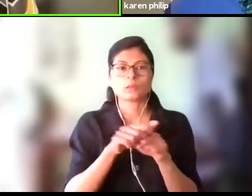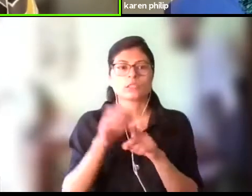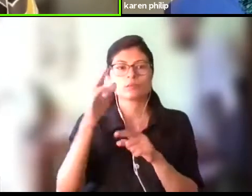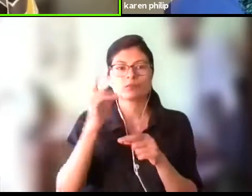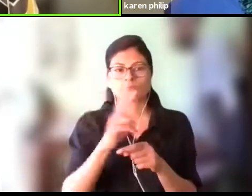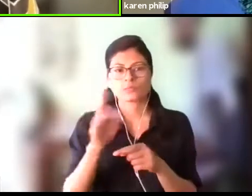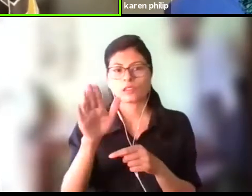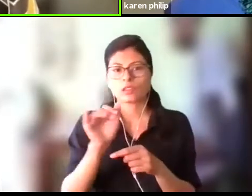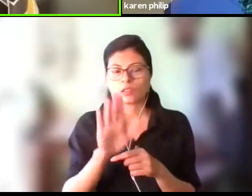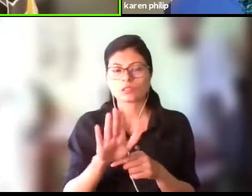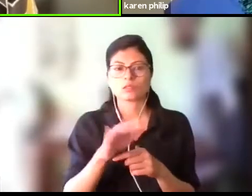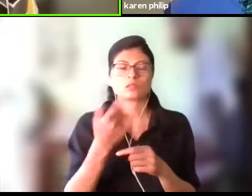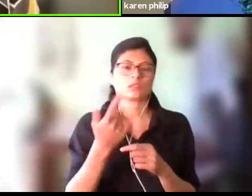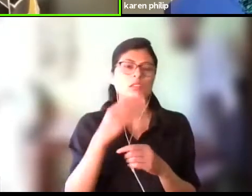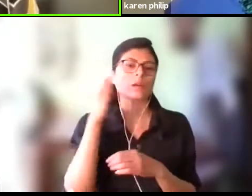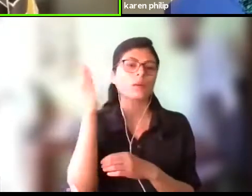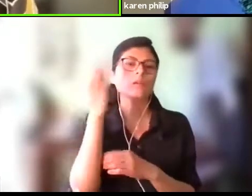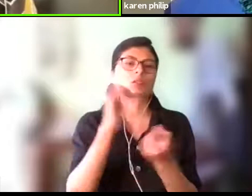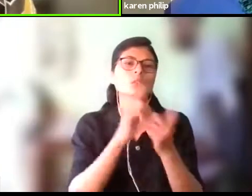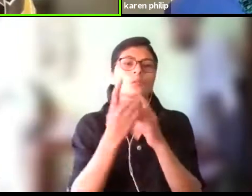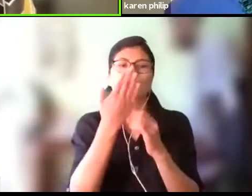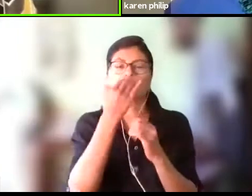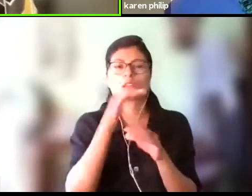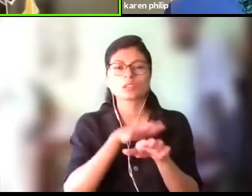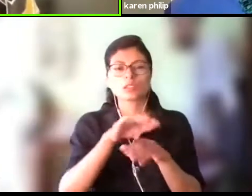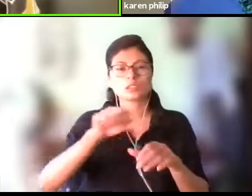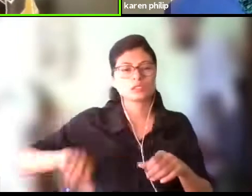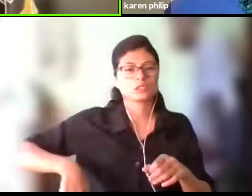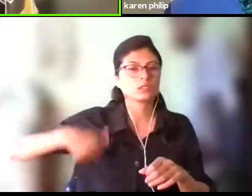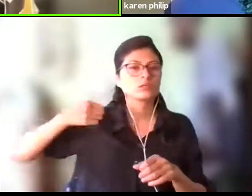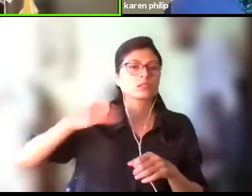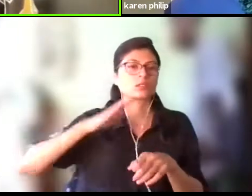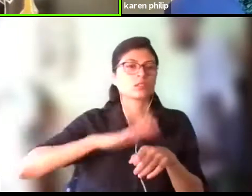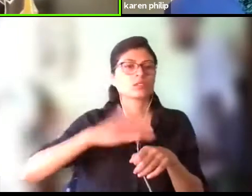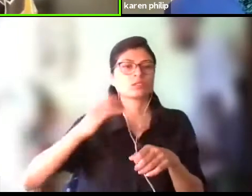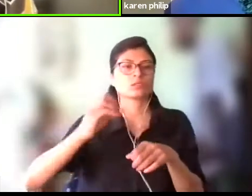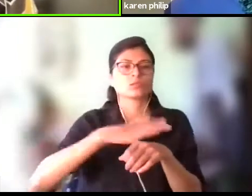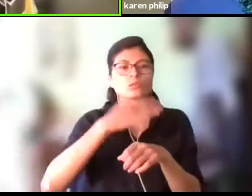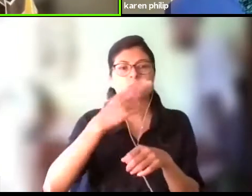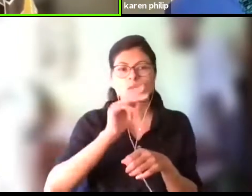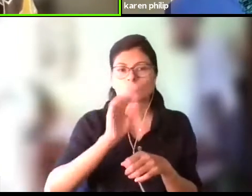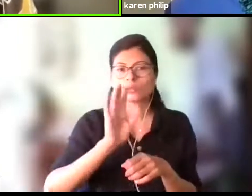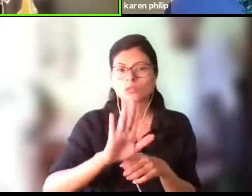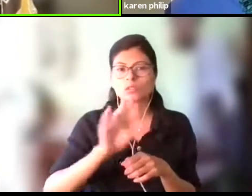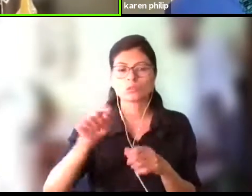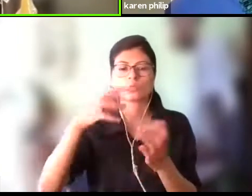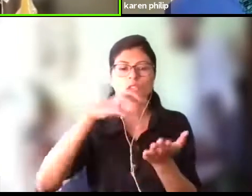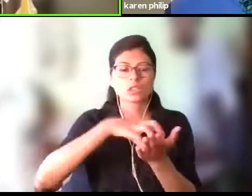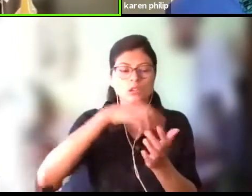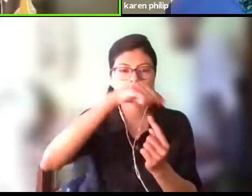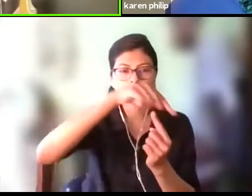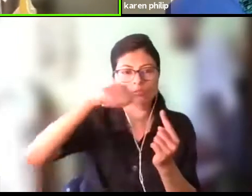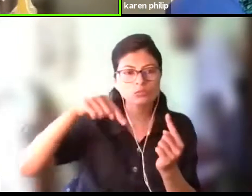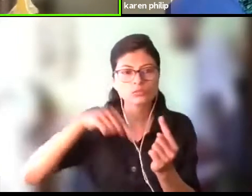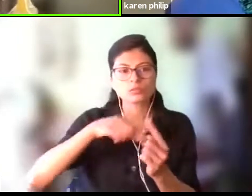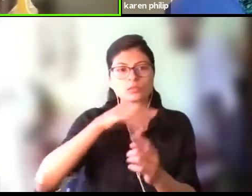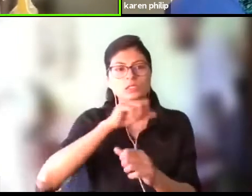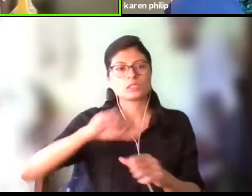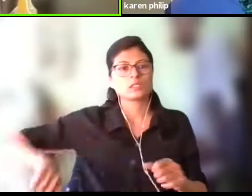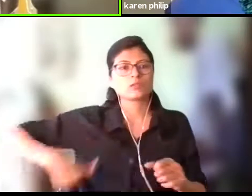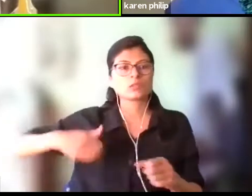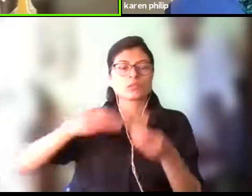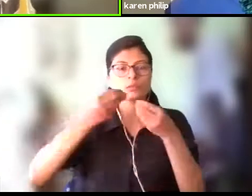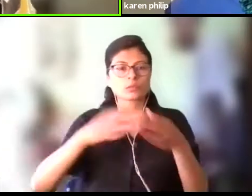impacts of climate change and biodiversity on rural communities. For Caribbean territories that rely so heavily on tourism and agriculture, you know,